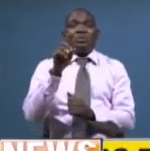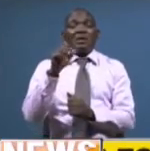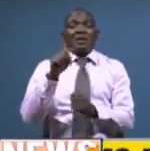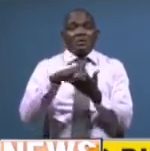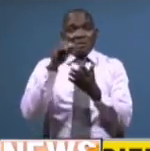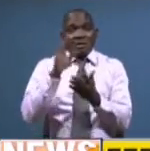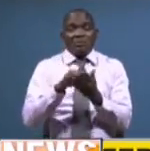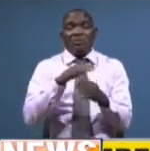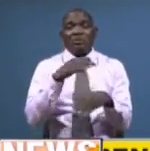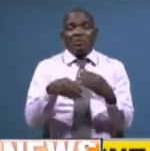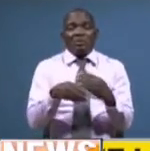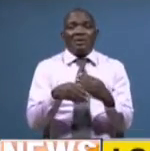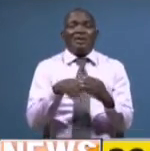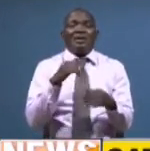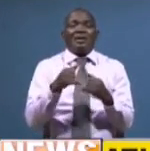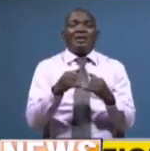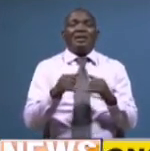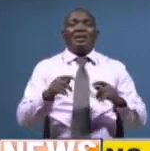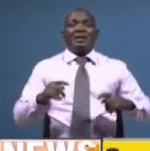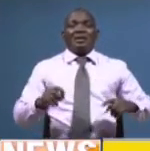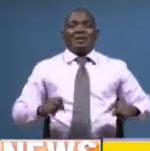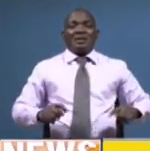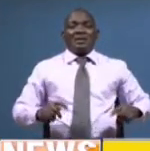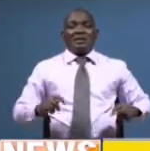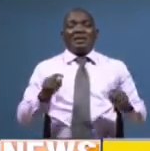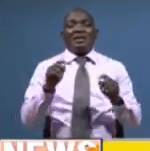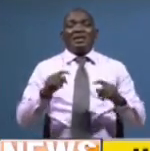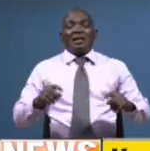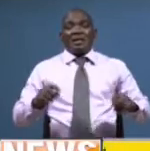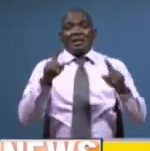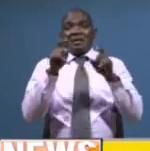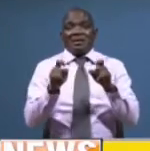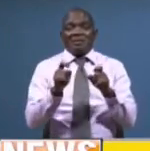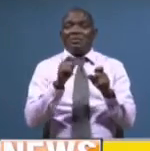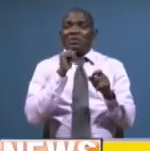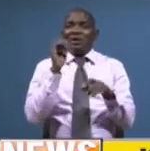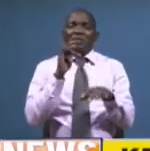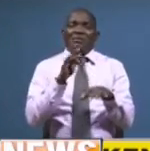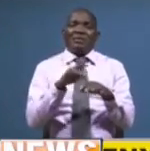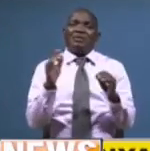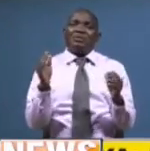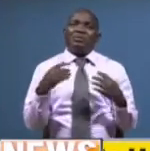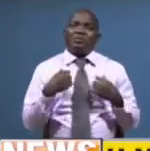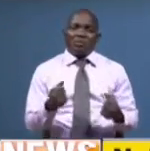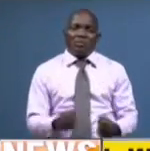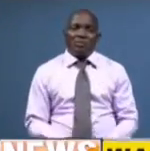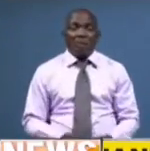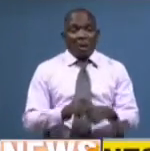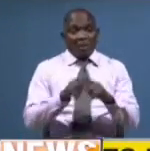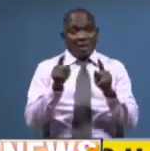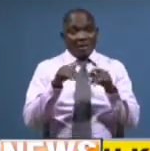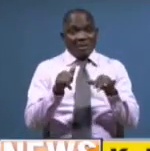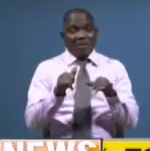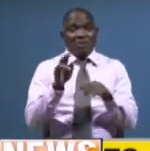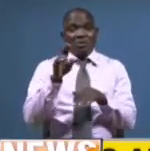have completed their end of trimester examination and may not be directly impacted by the strike. However,